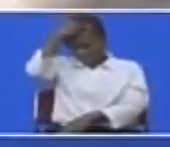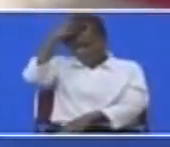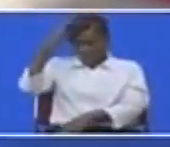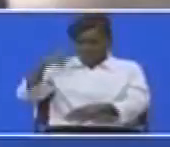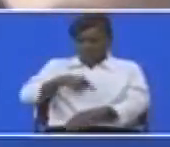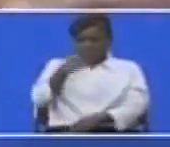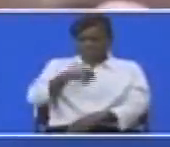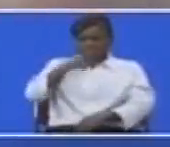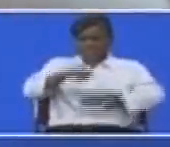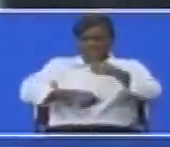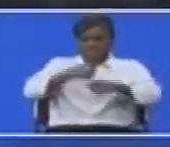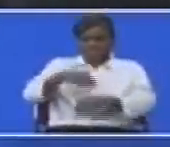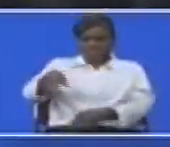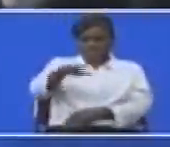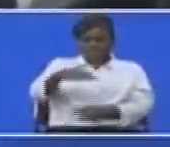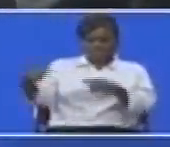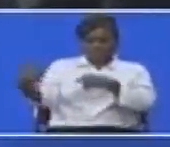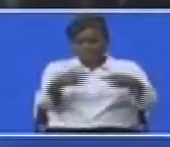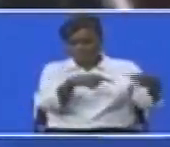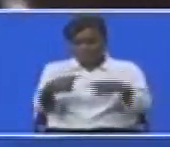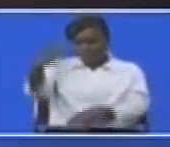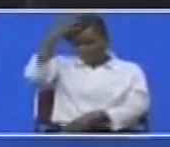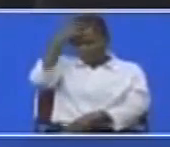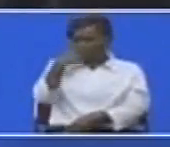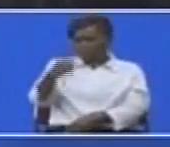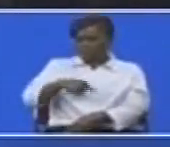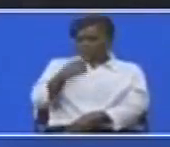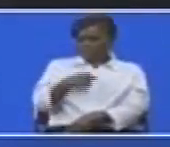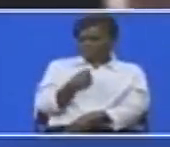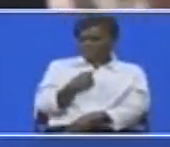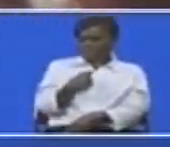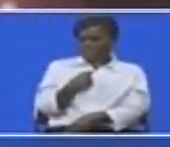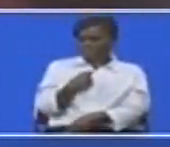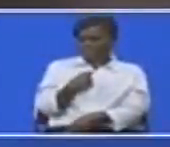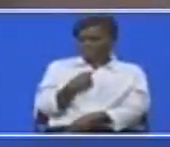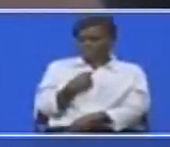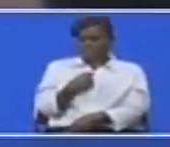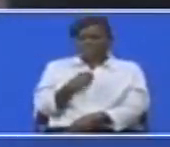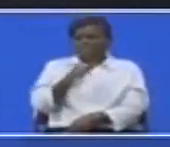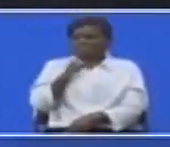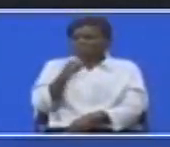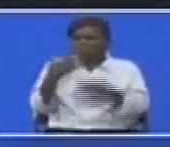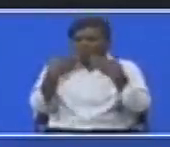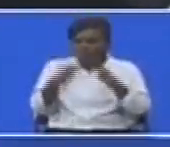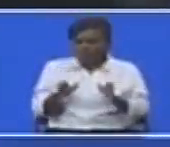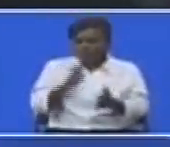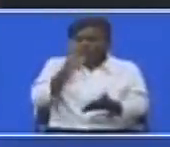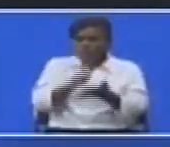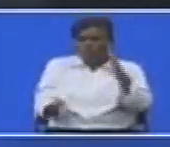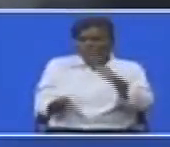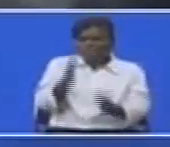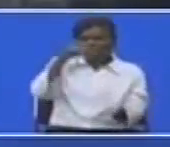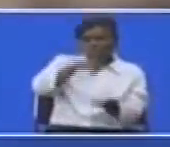an active war zone. Francis said his visit to Central African Republic would not be complete if he did not include